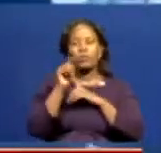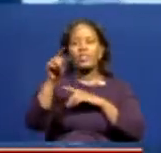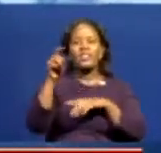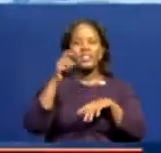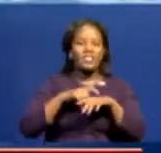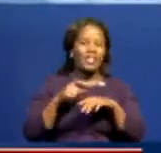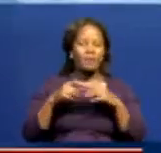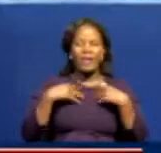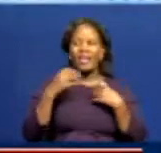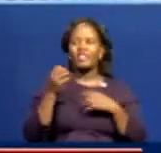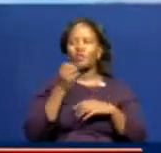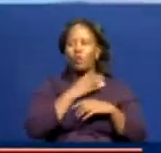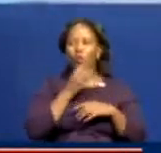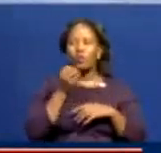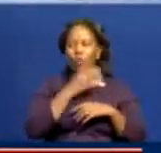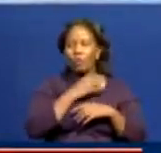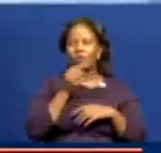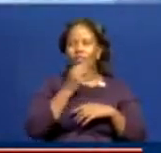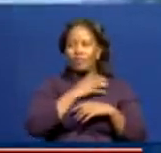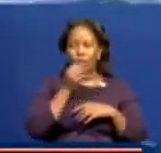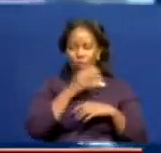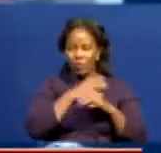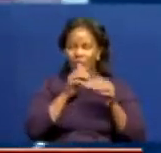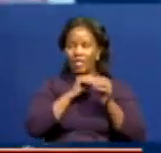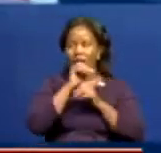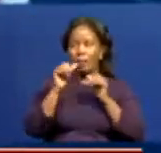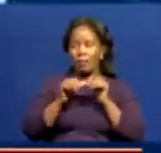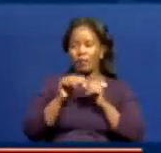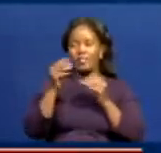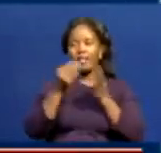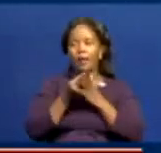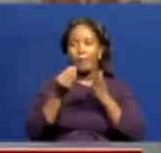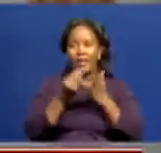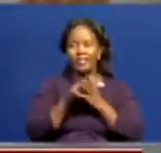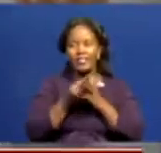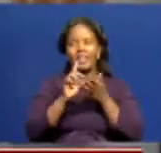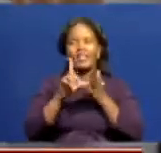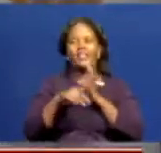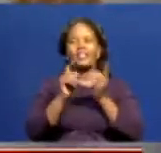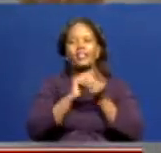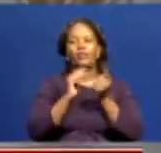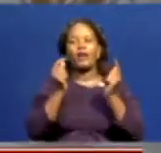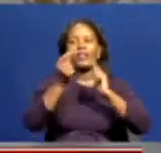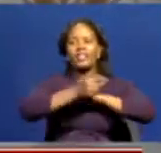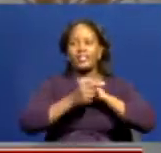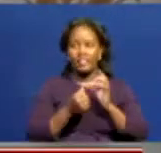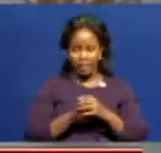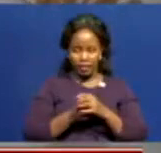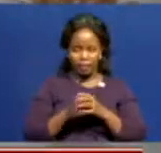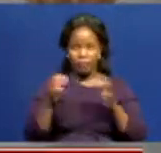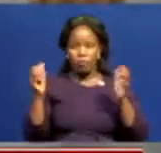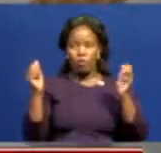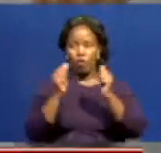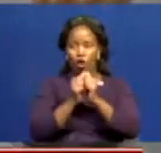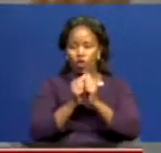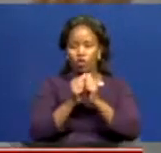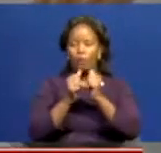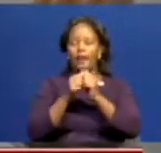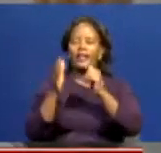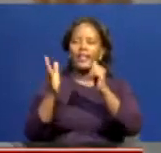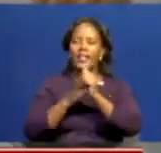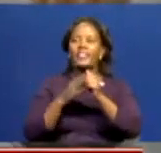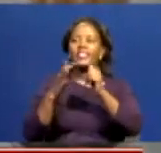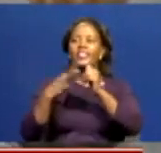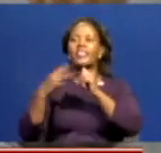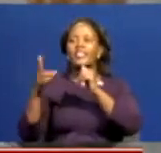and cry about those particular notes, and then they were changed. In October 1986, a